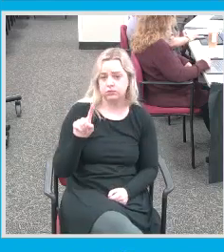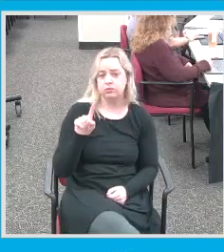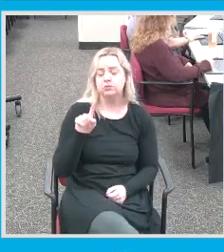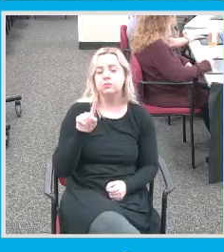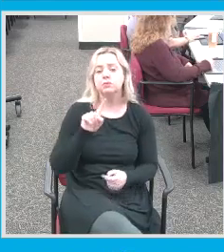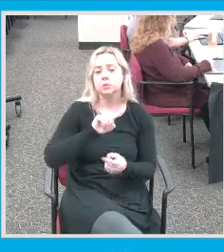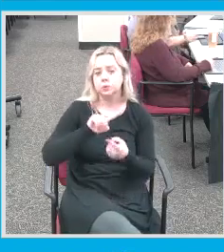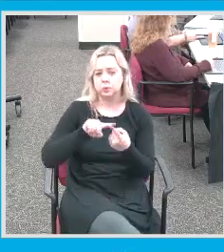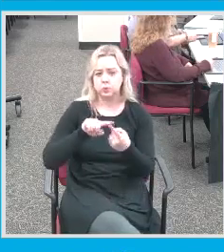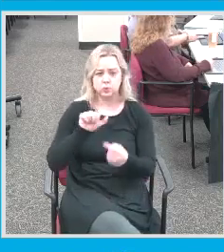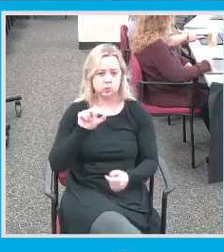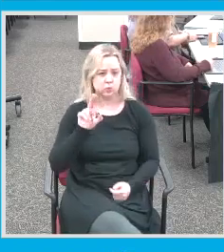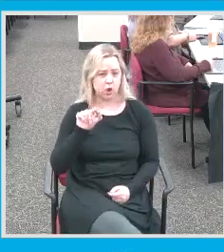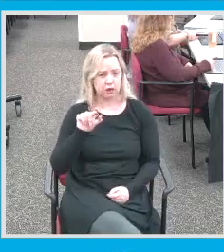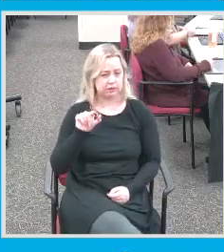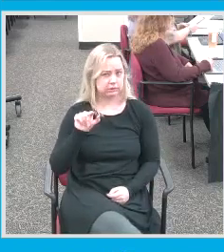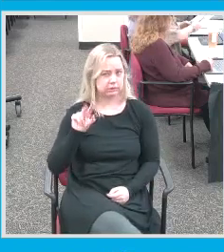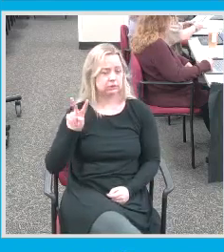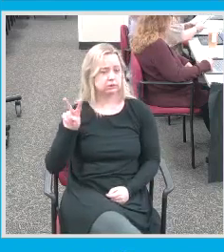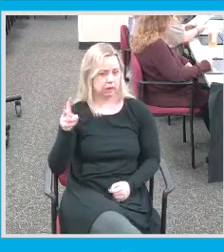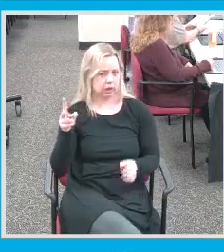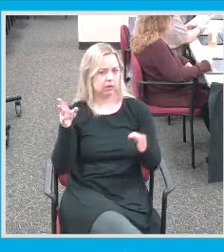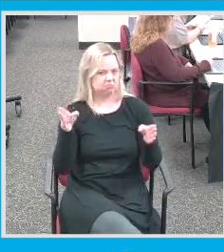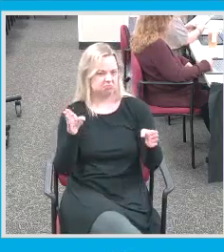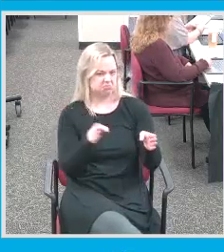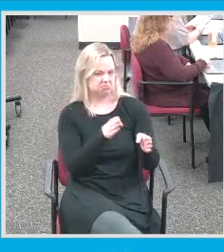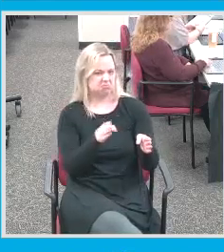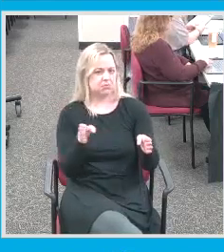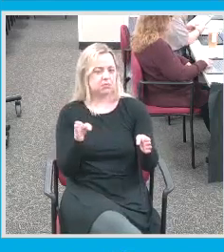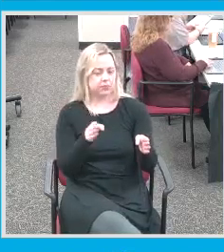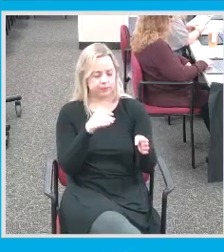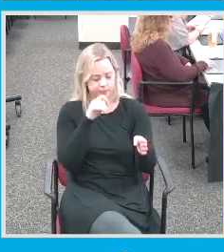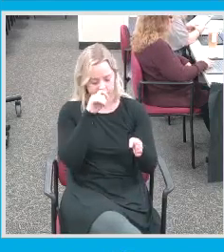through maybe August 2nd in